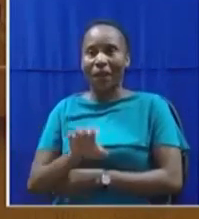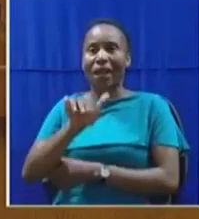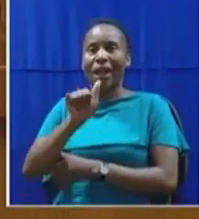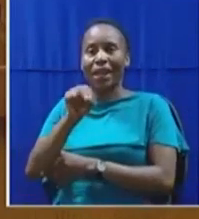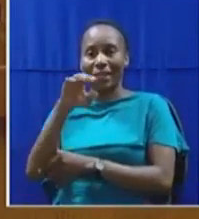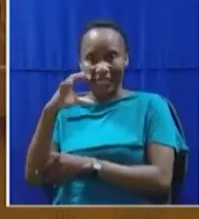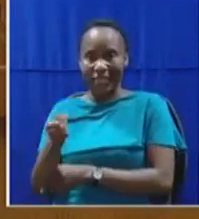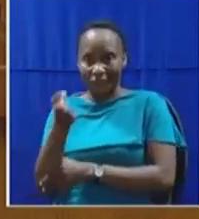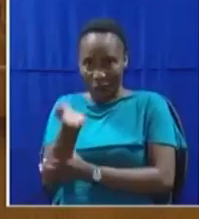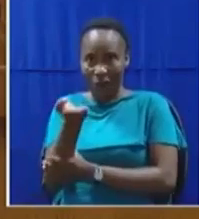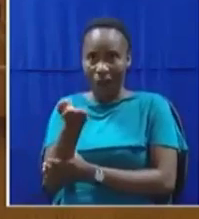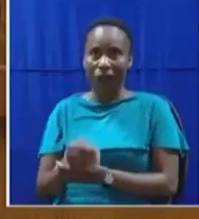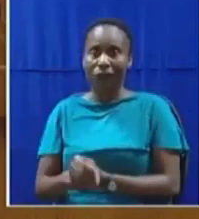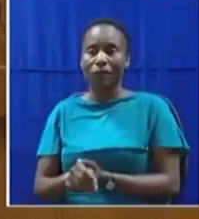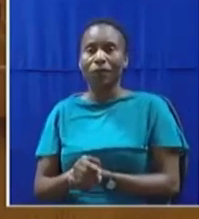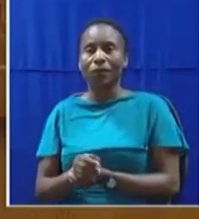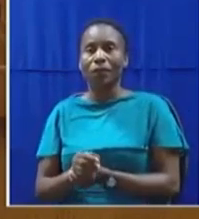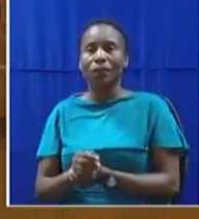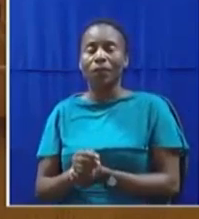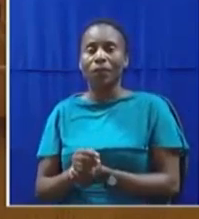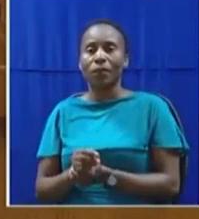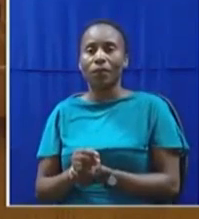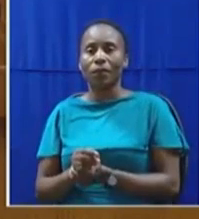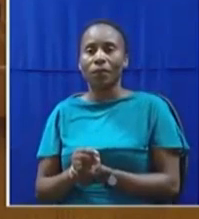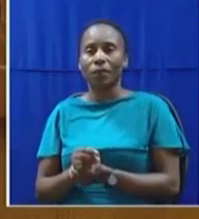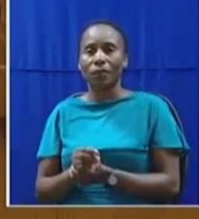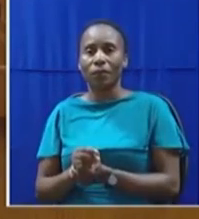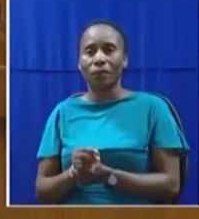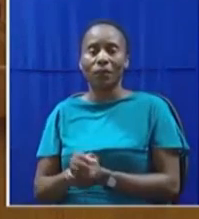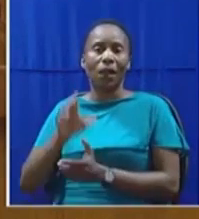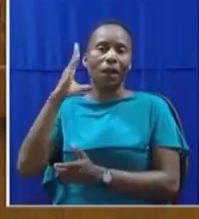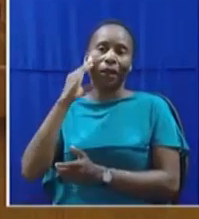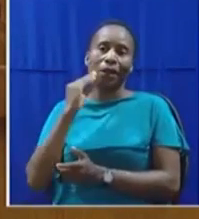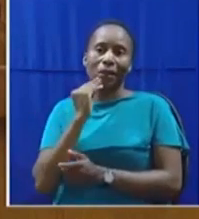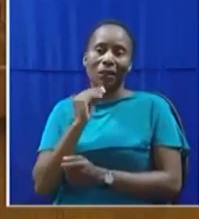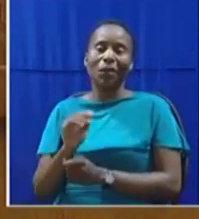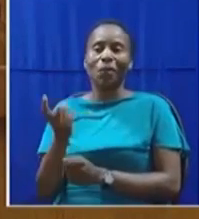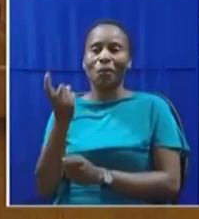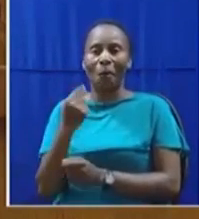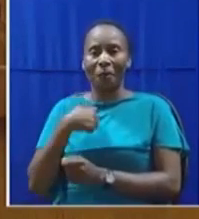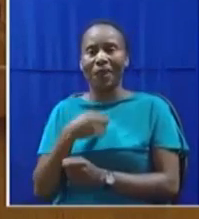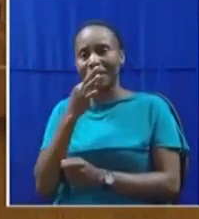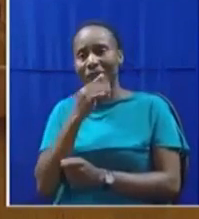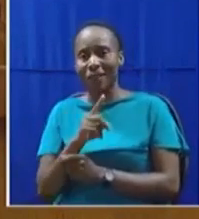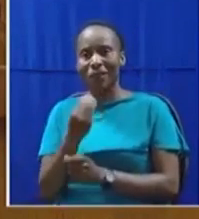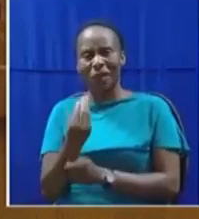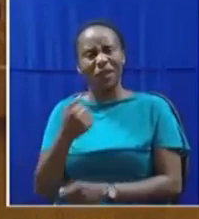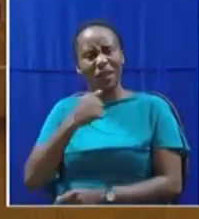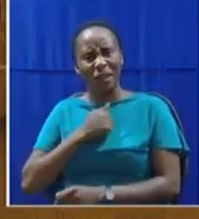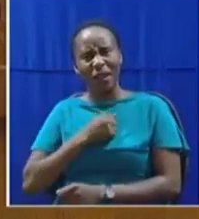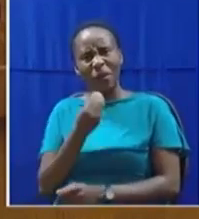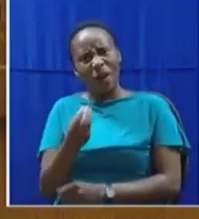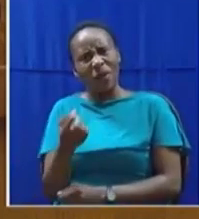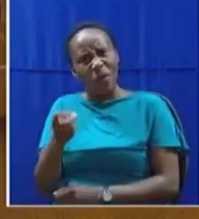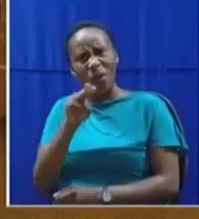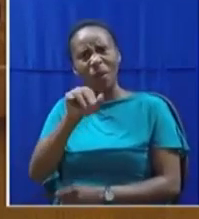lady in my village called me and asked me a question. My son, this young man, my man, does he think right?